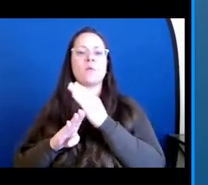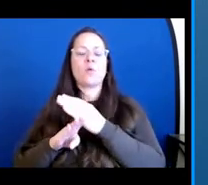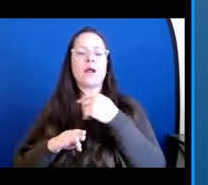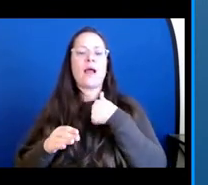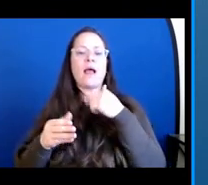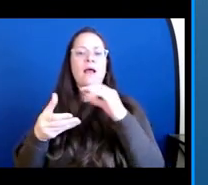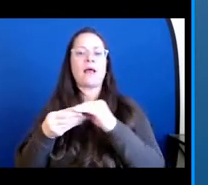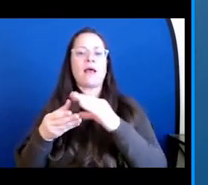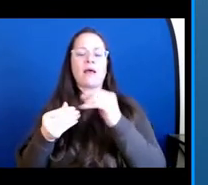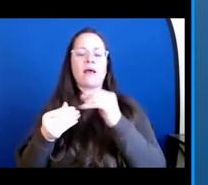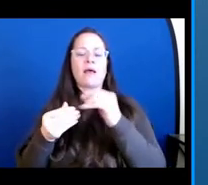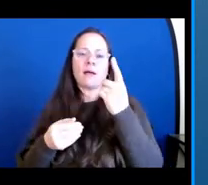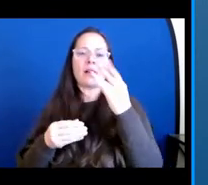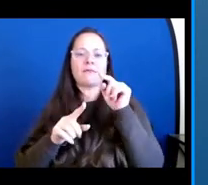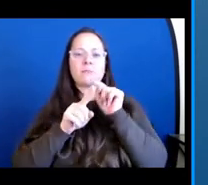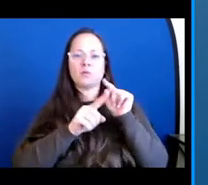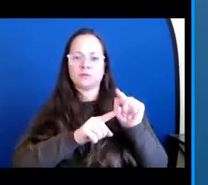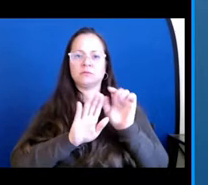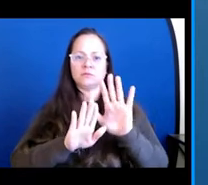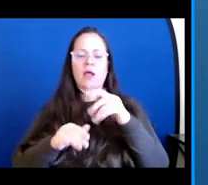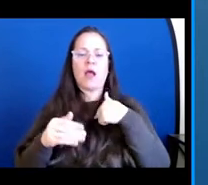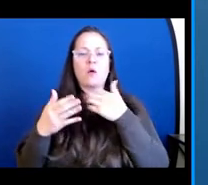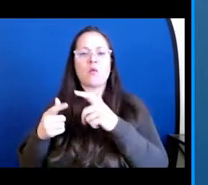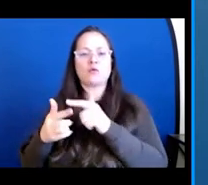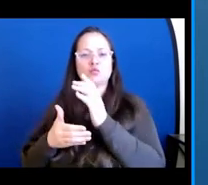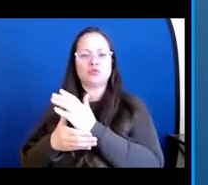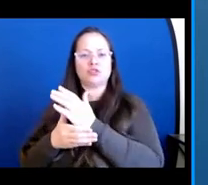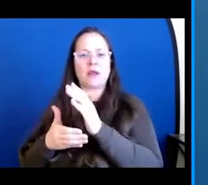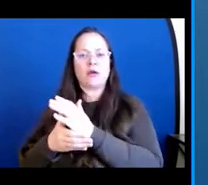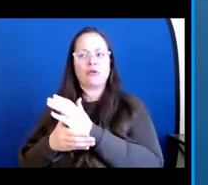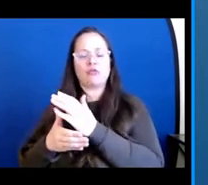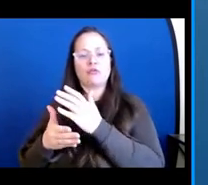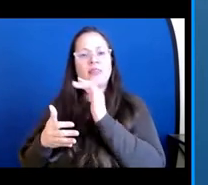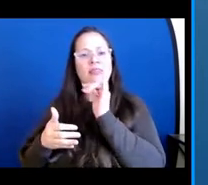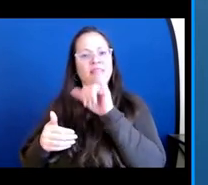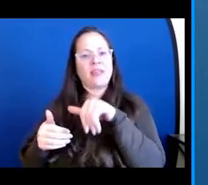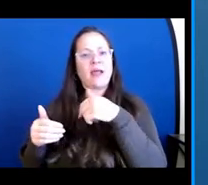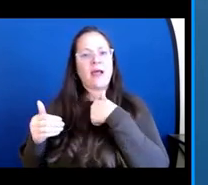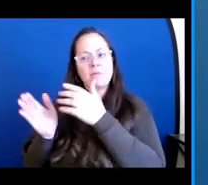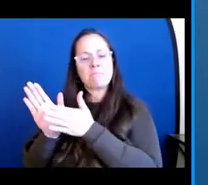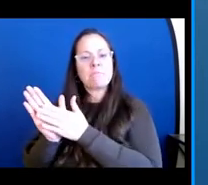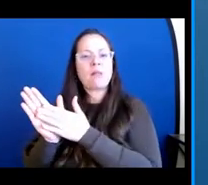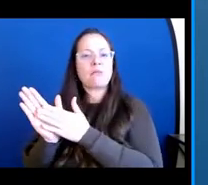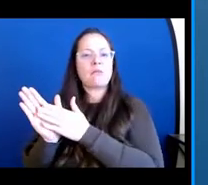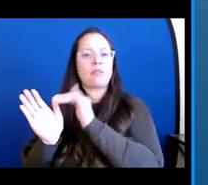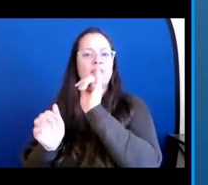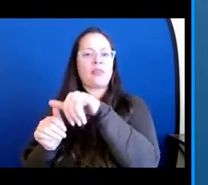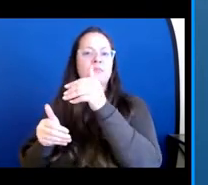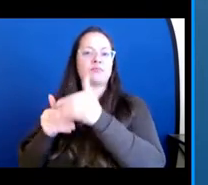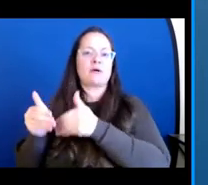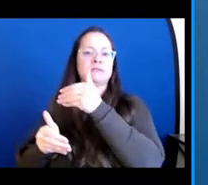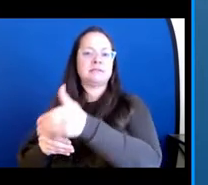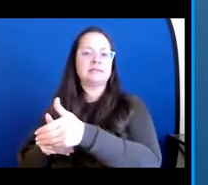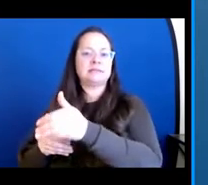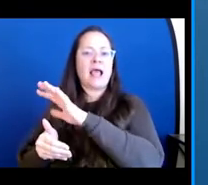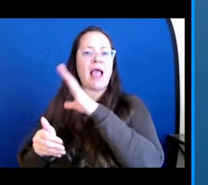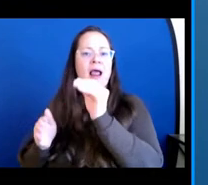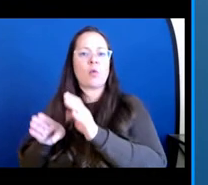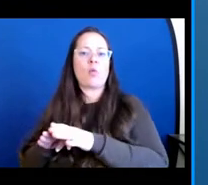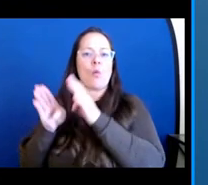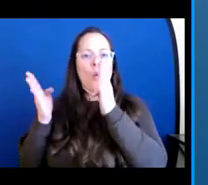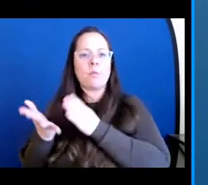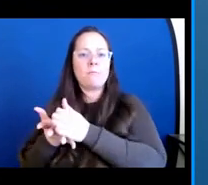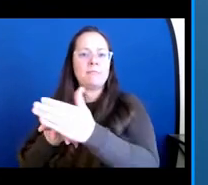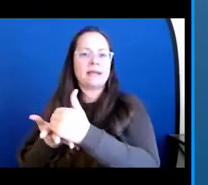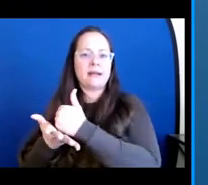specific points I also want to applaud the process I want to applaud the openness of this process I want to